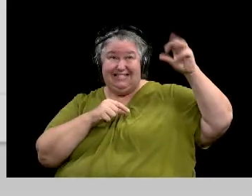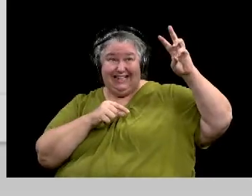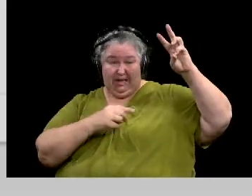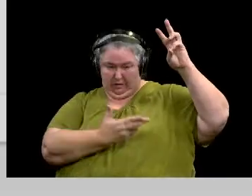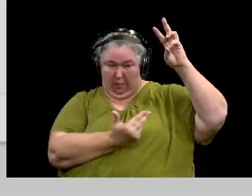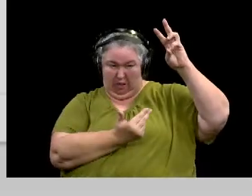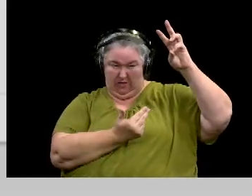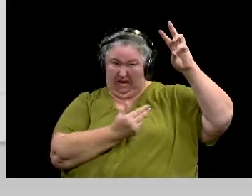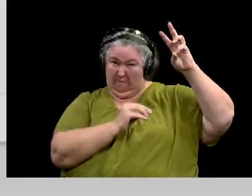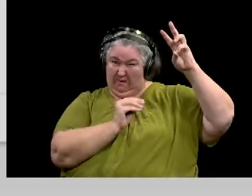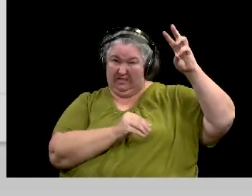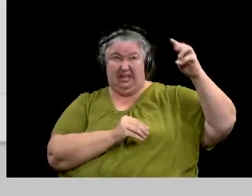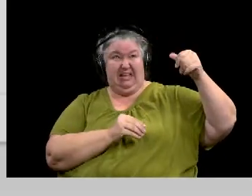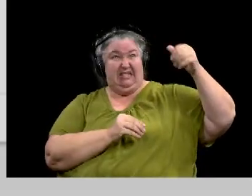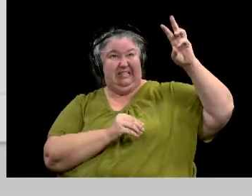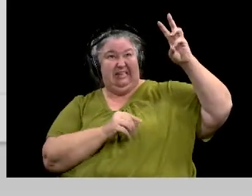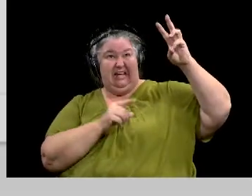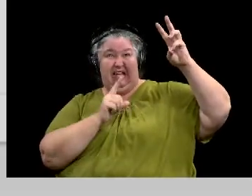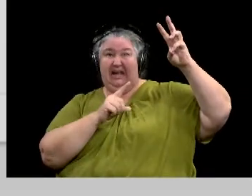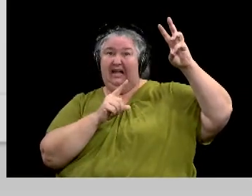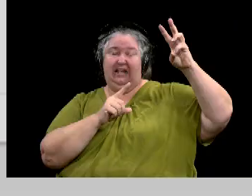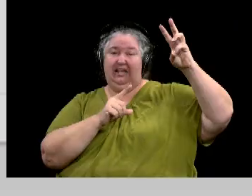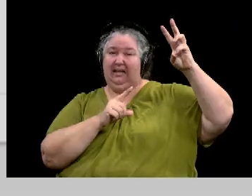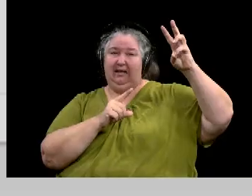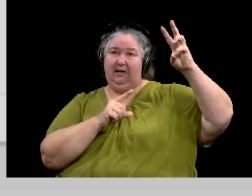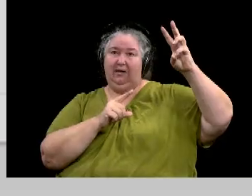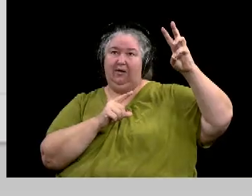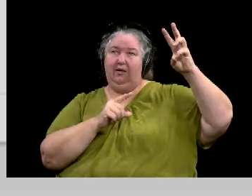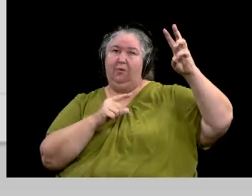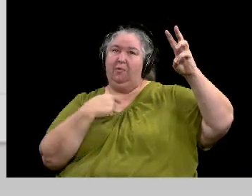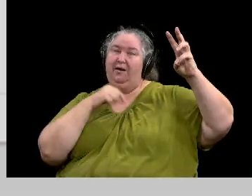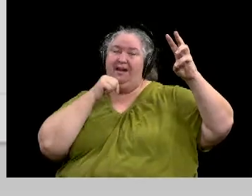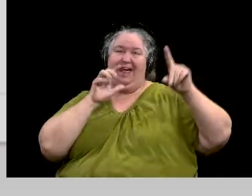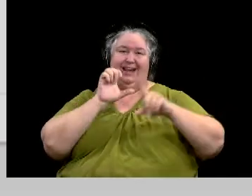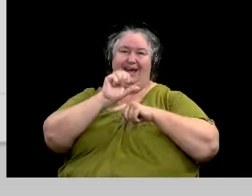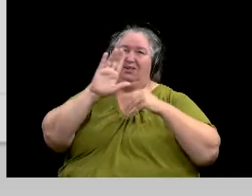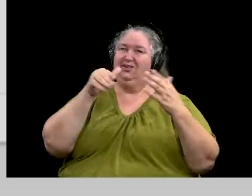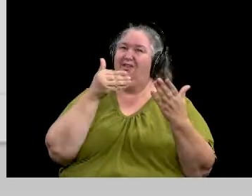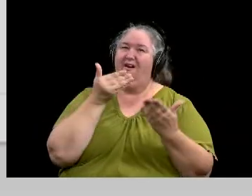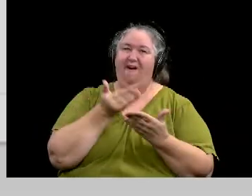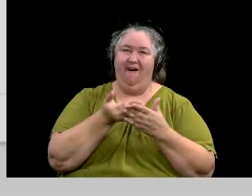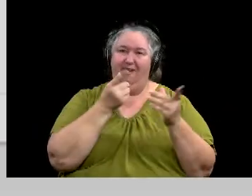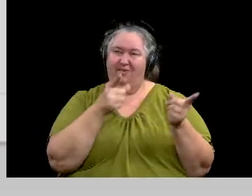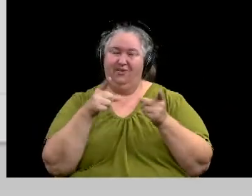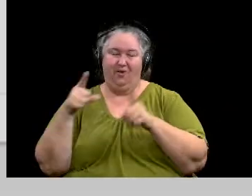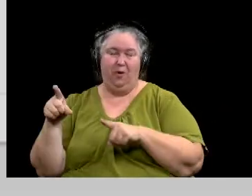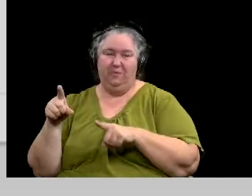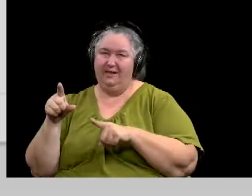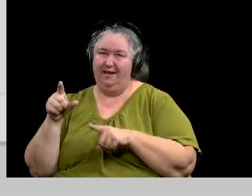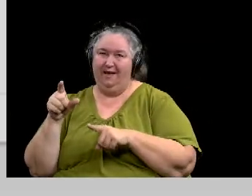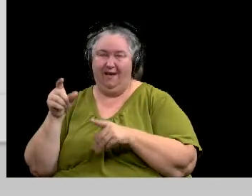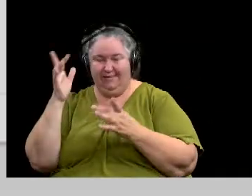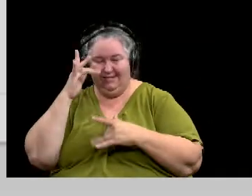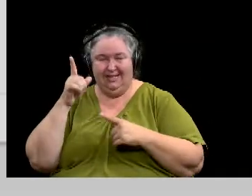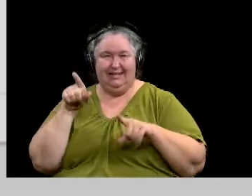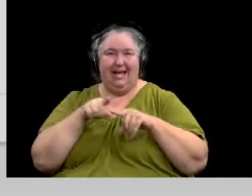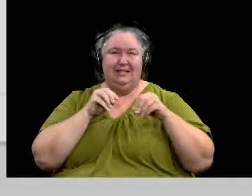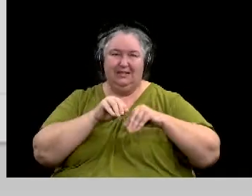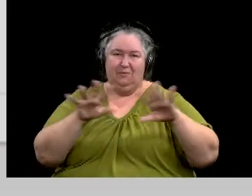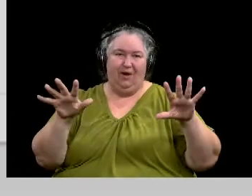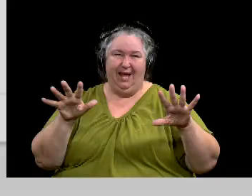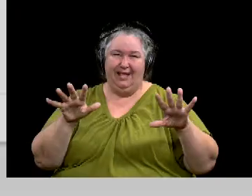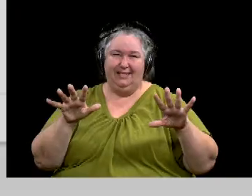the actual occurrences of the disease as it spreads. And remember, our targets are less